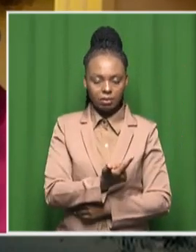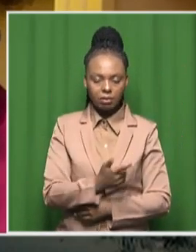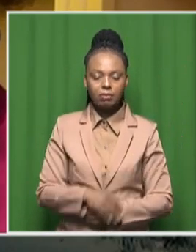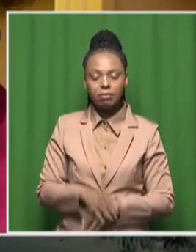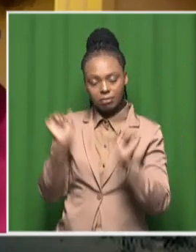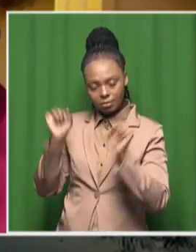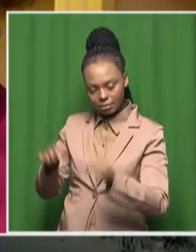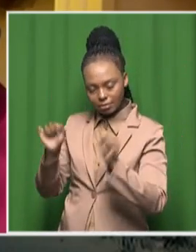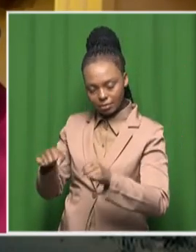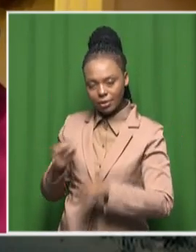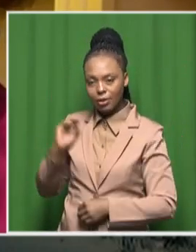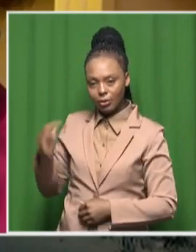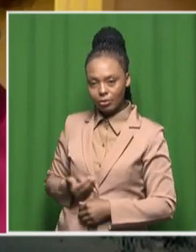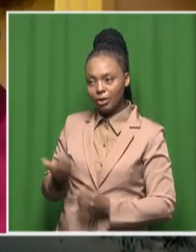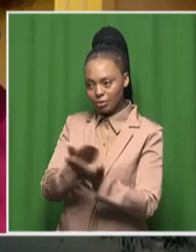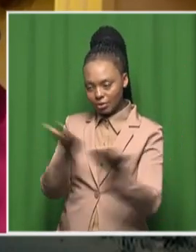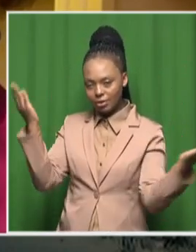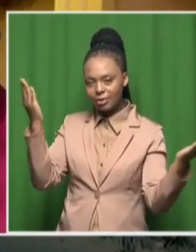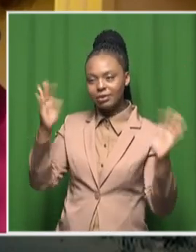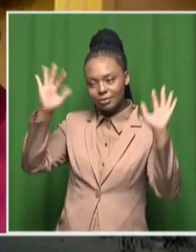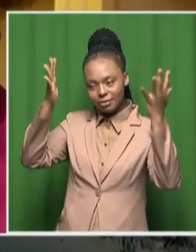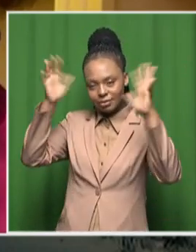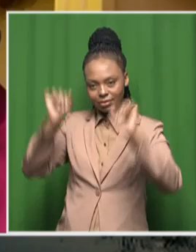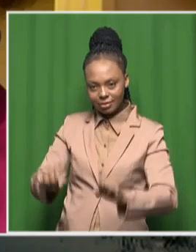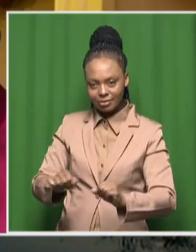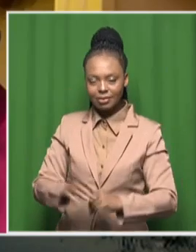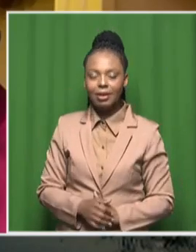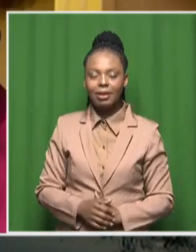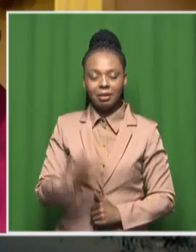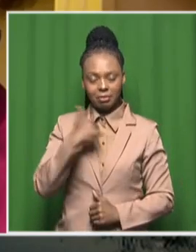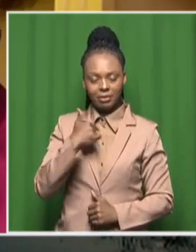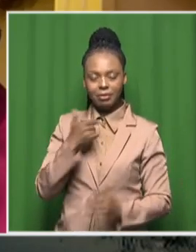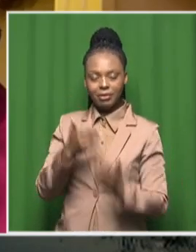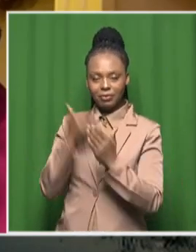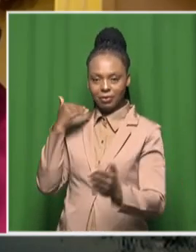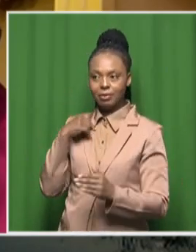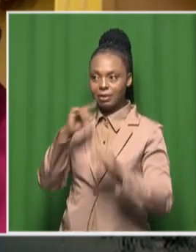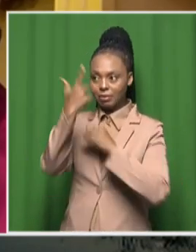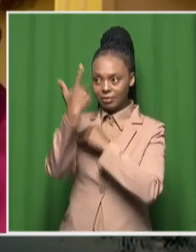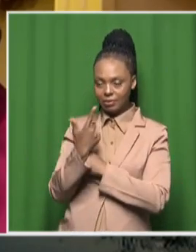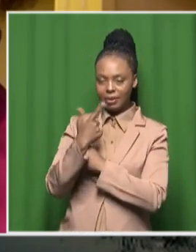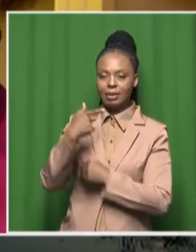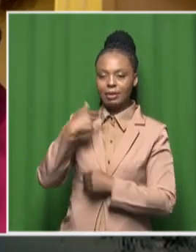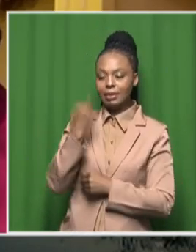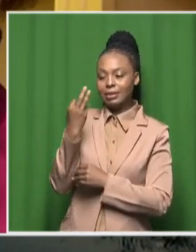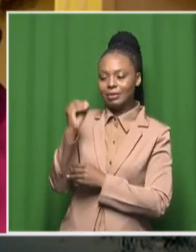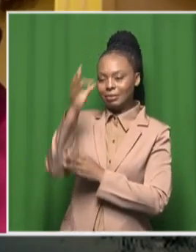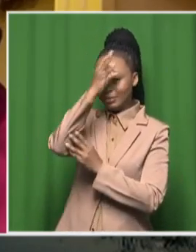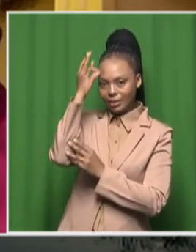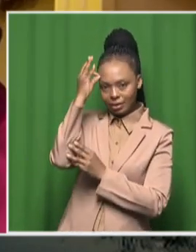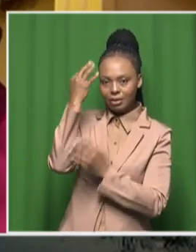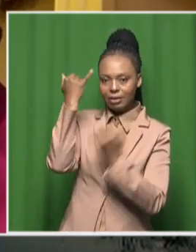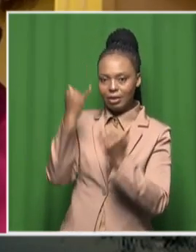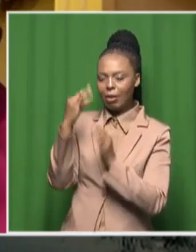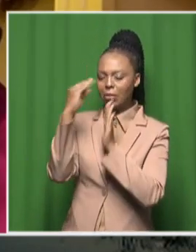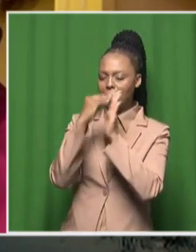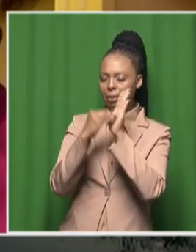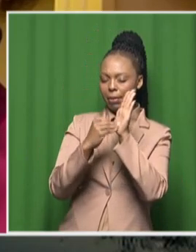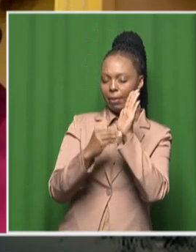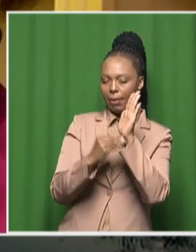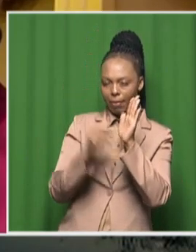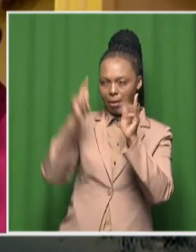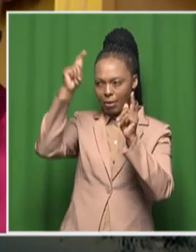women out there. I was just saying off camera that, I'd need an extra 30 minutes to list all your other hats